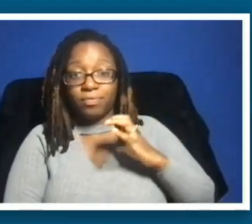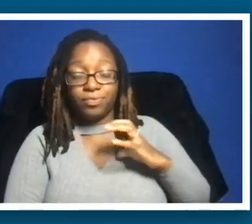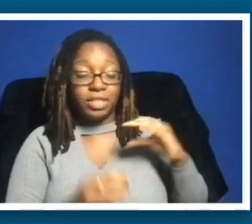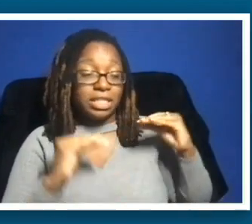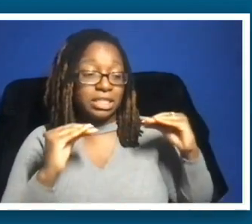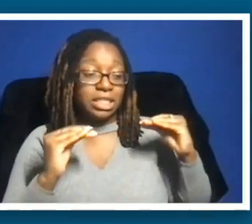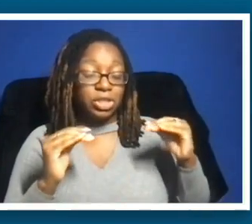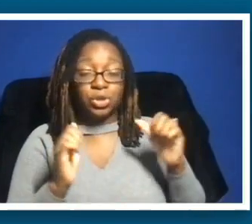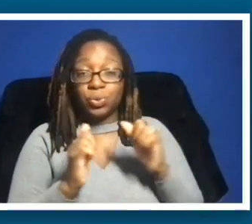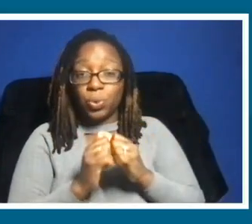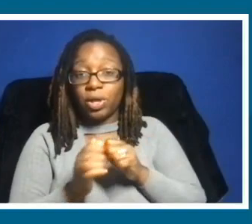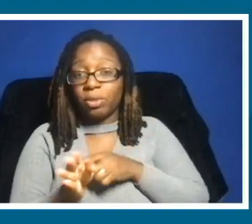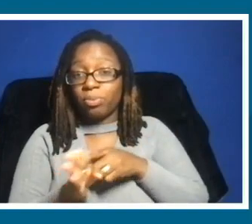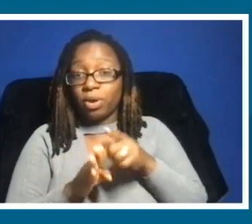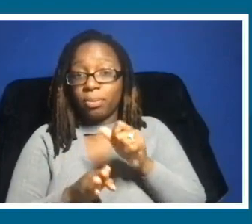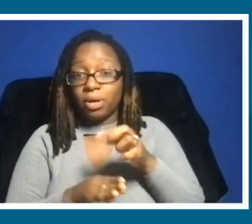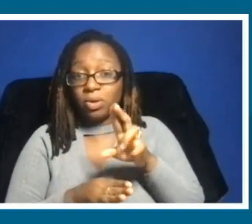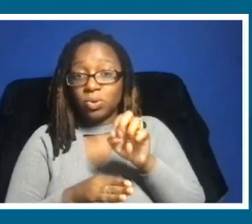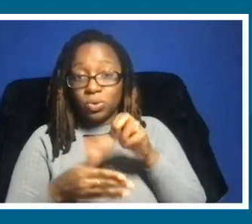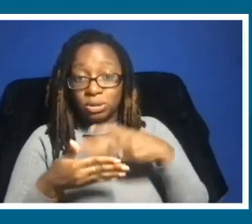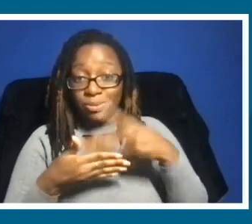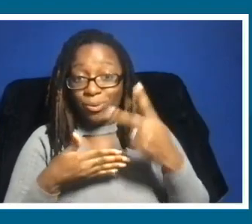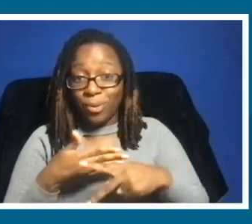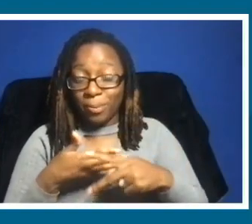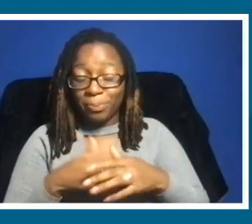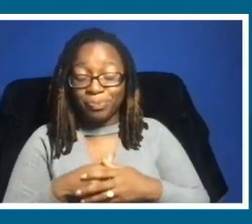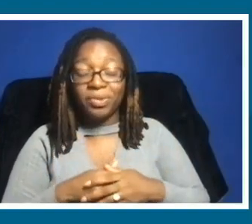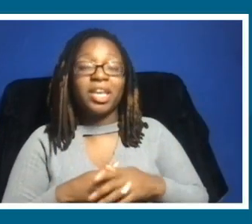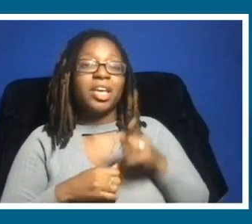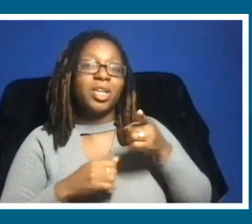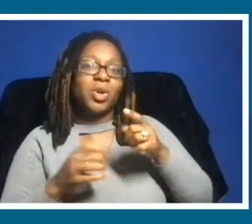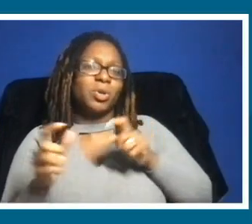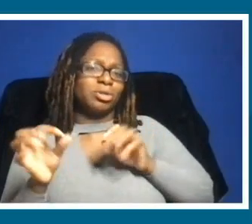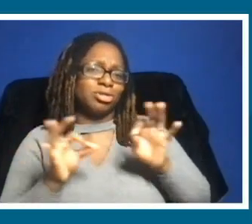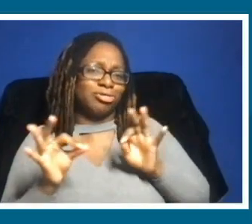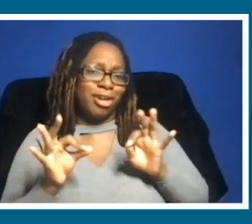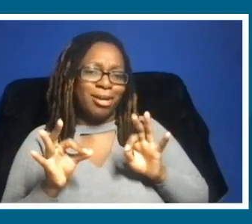program. And by describing your perfect